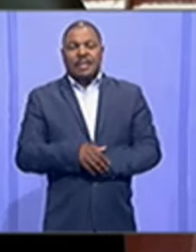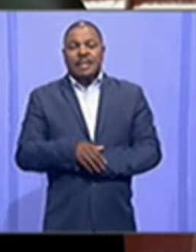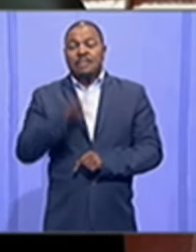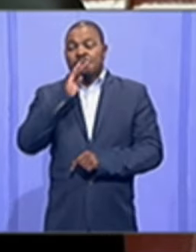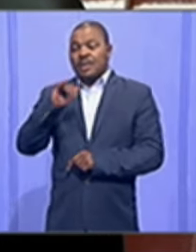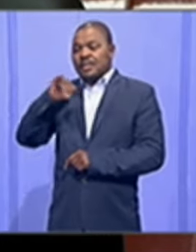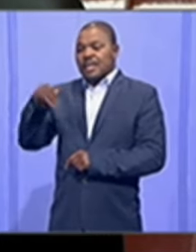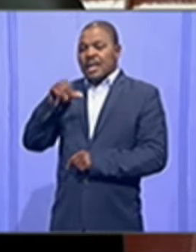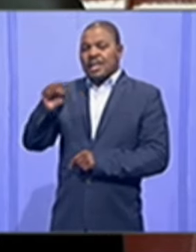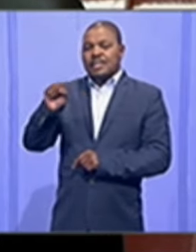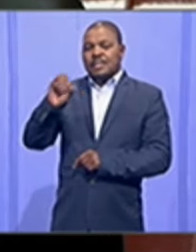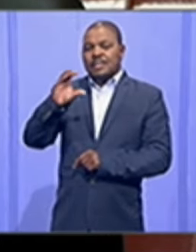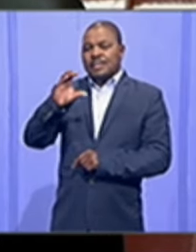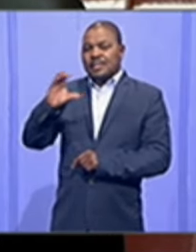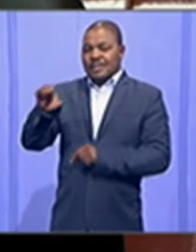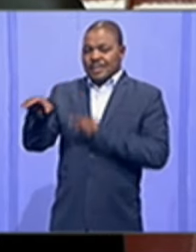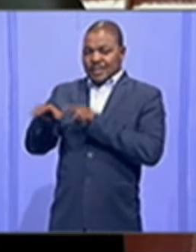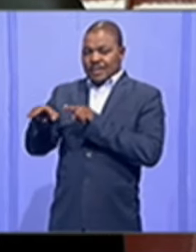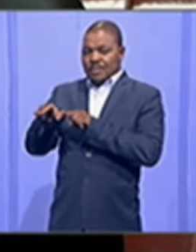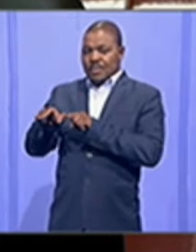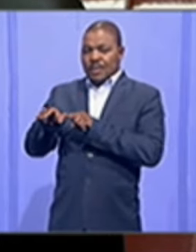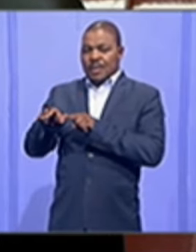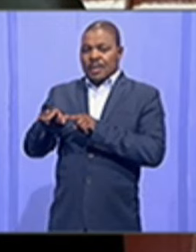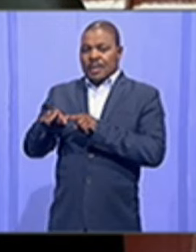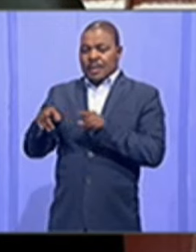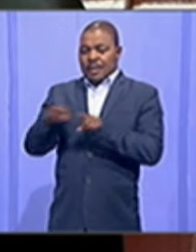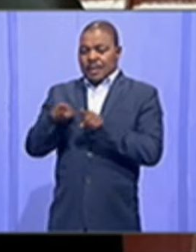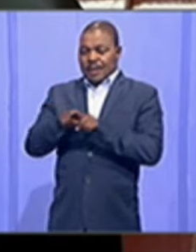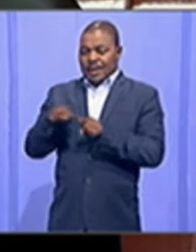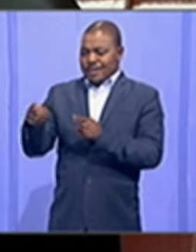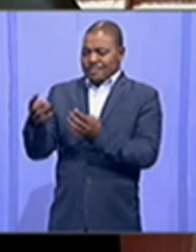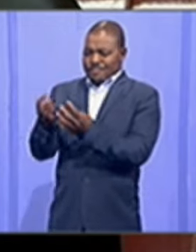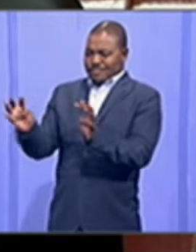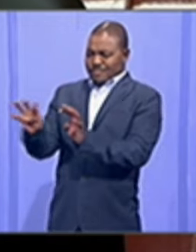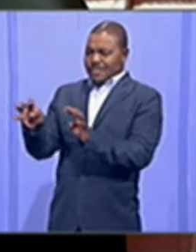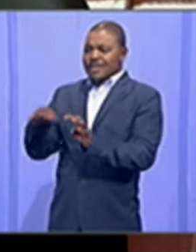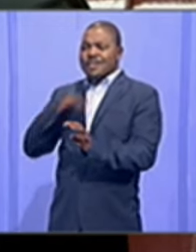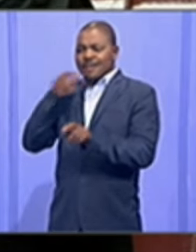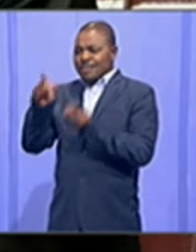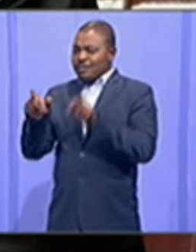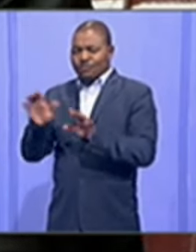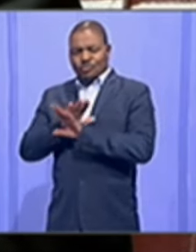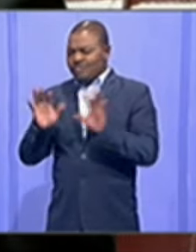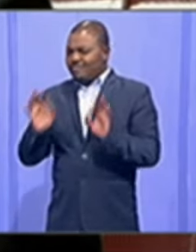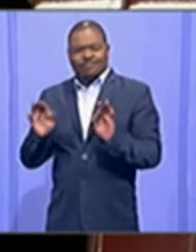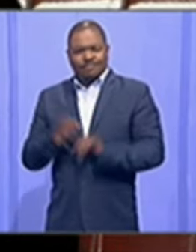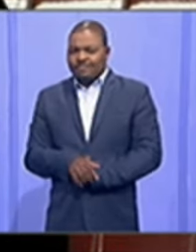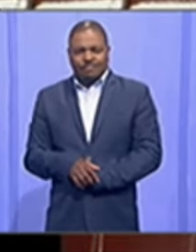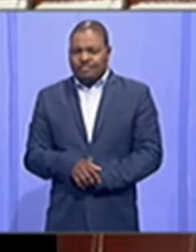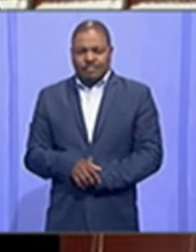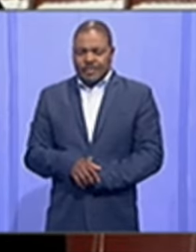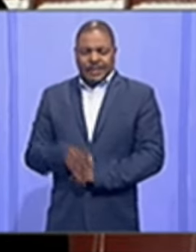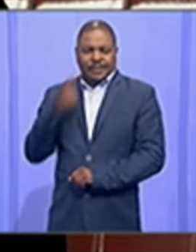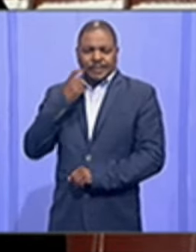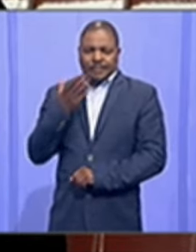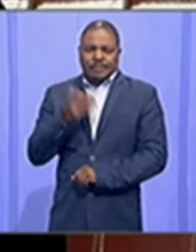JSC, as matters currently stand, being improperly constituted. That's really all. It's that